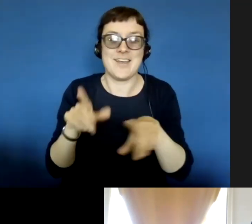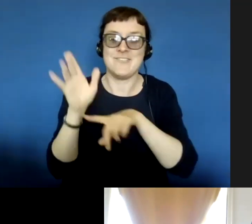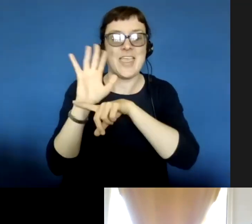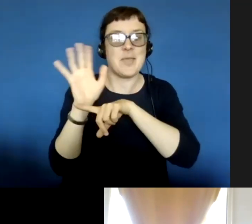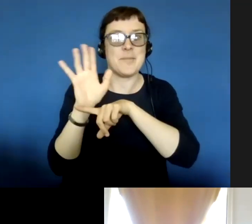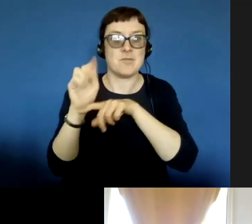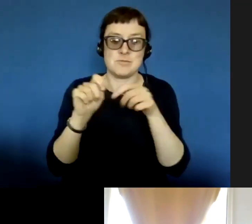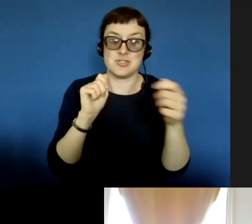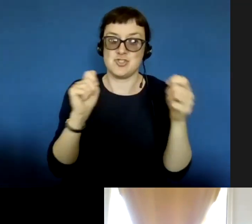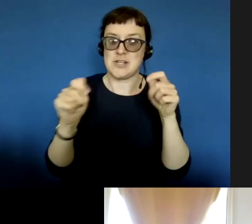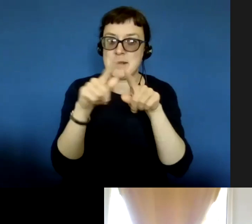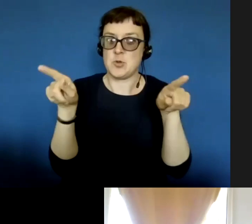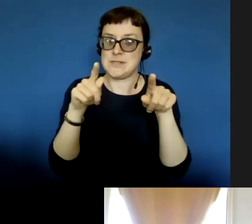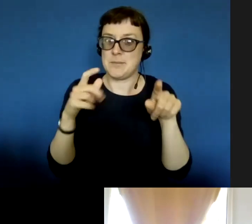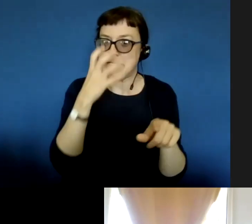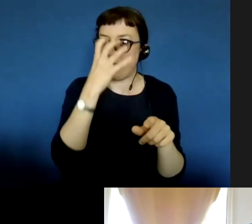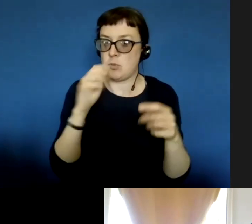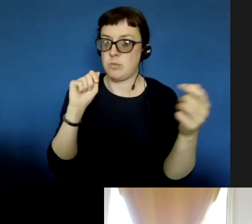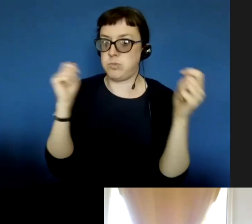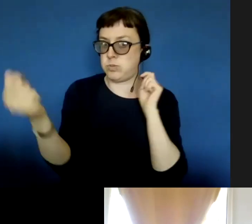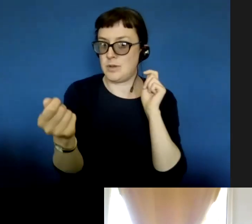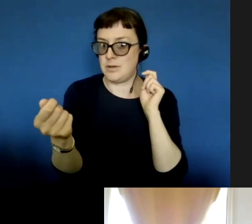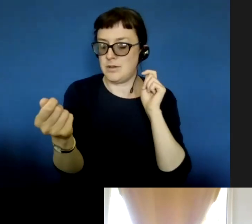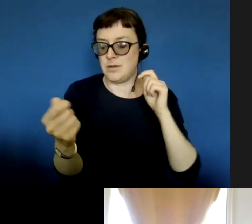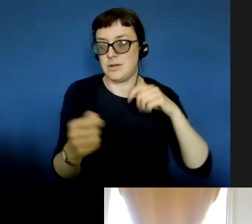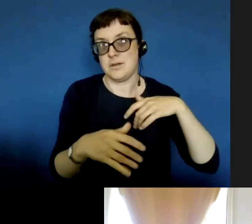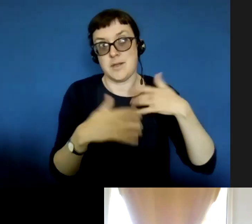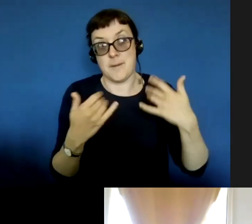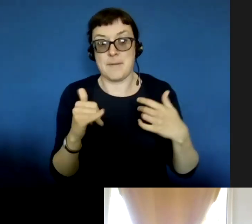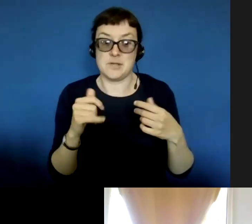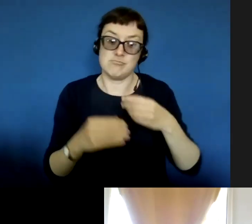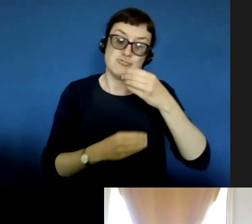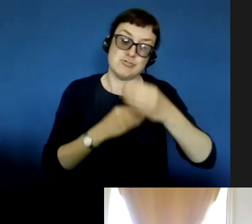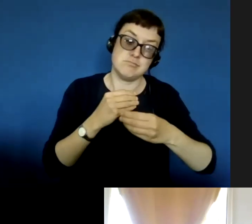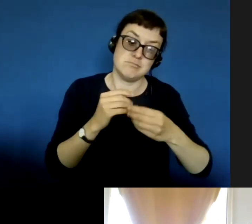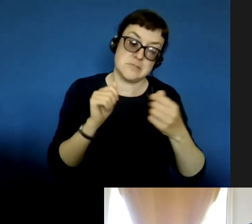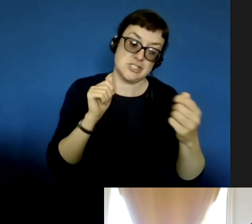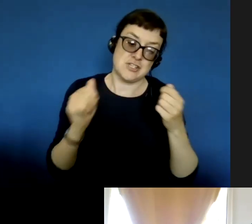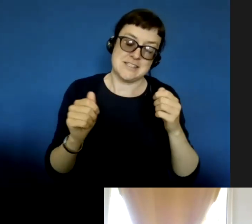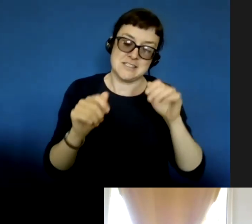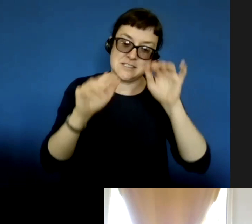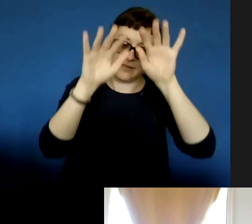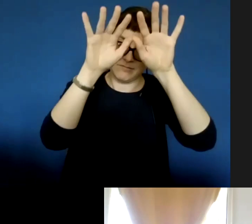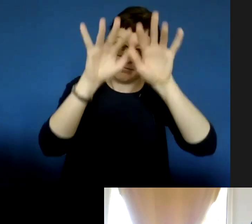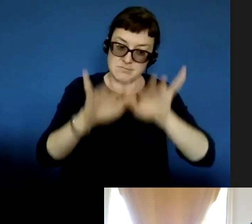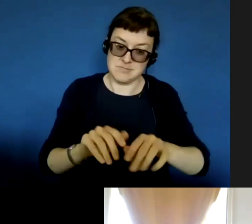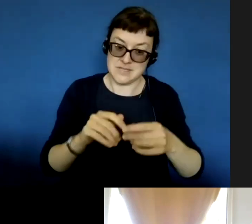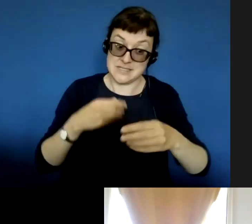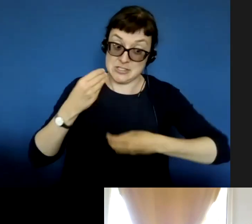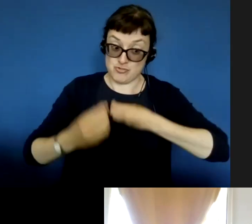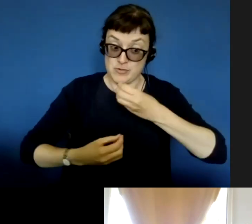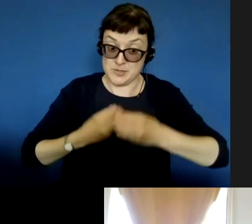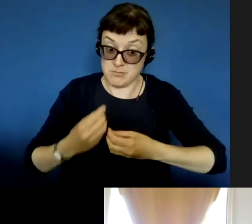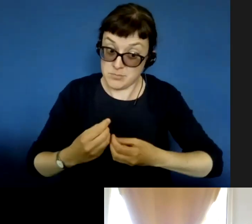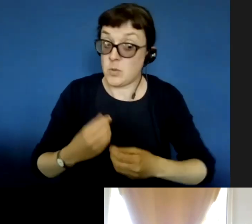change the music, the whole mood changes. Maybe if you change the description or the narrative, that's an interesting